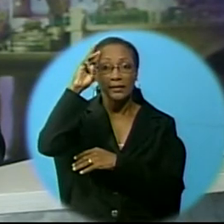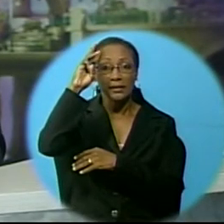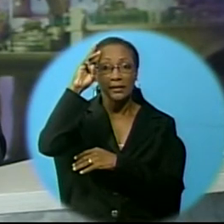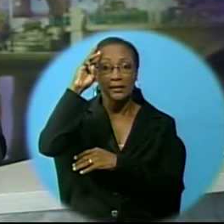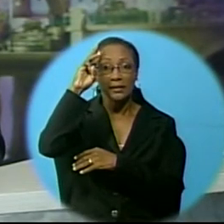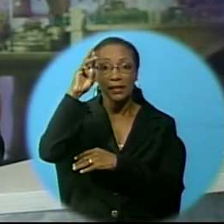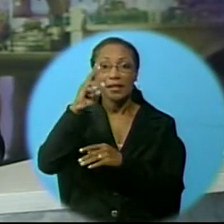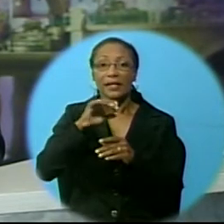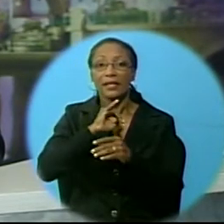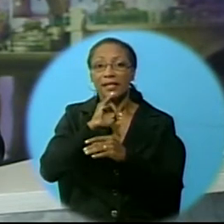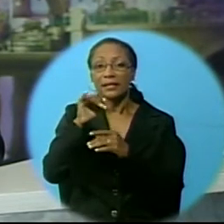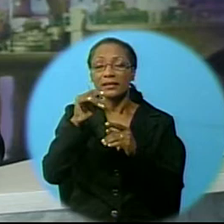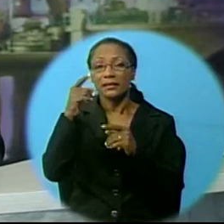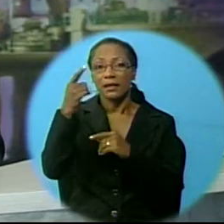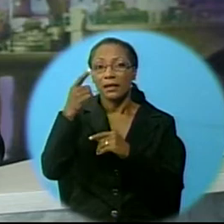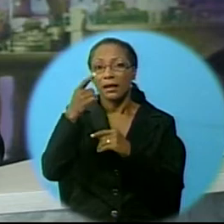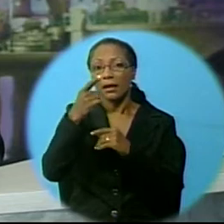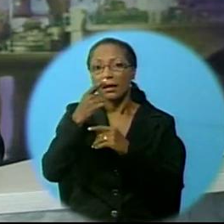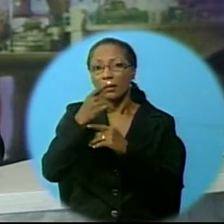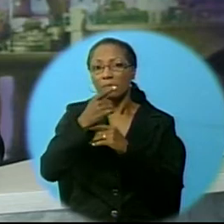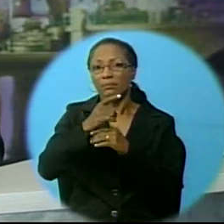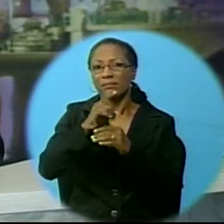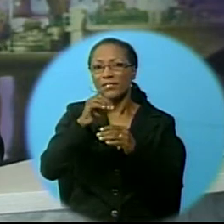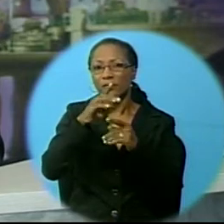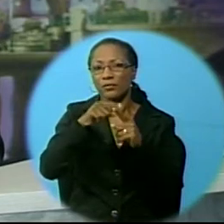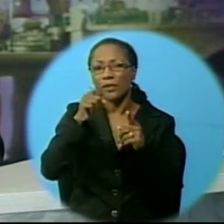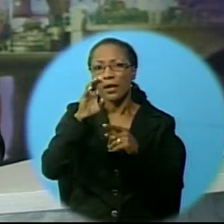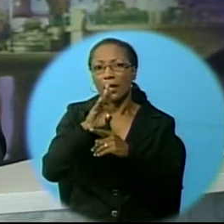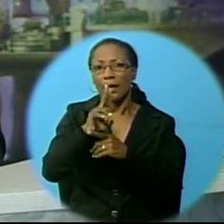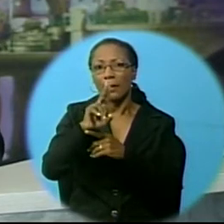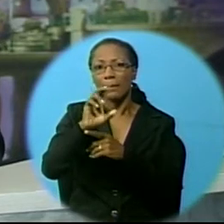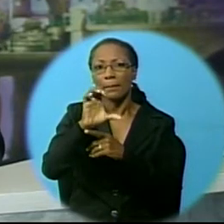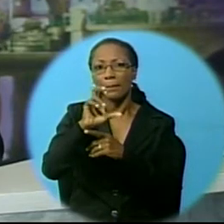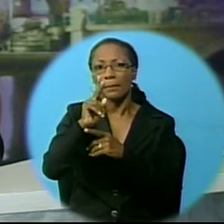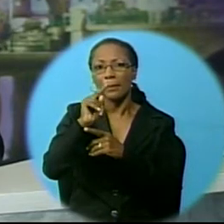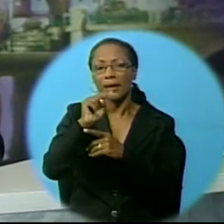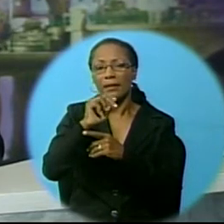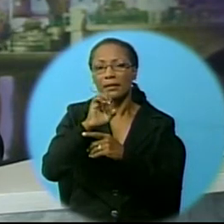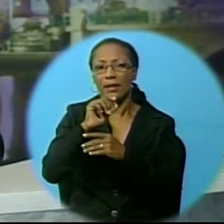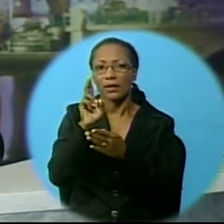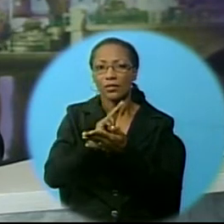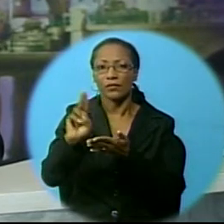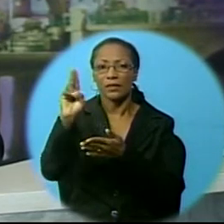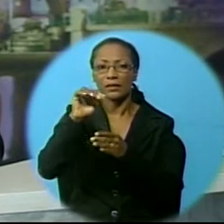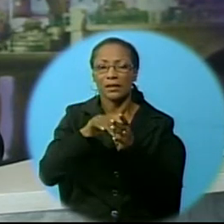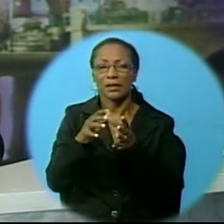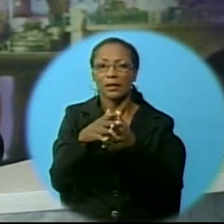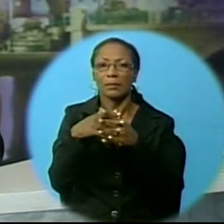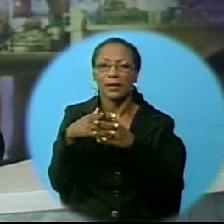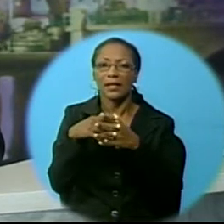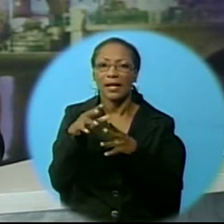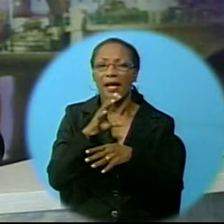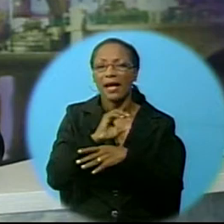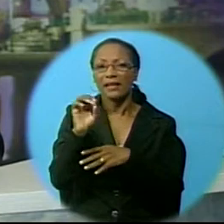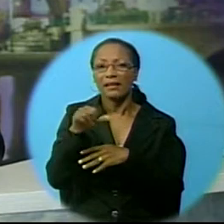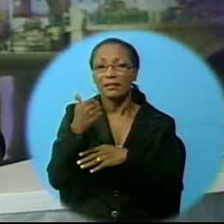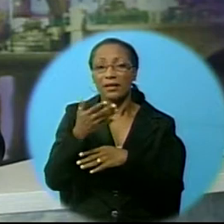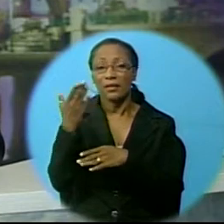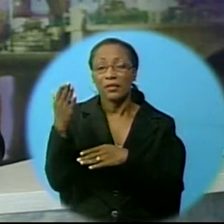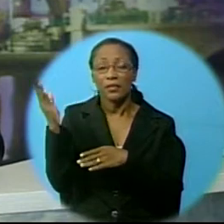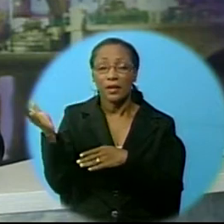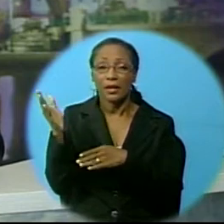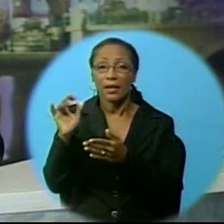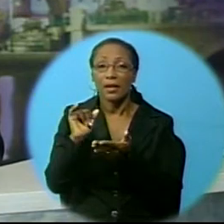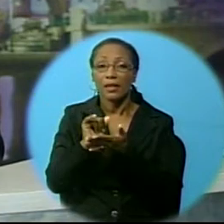of International Relations at Bucknell University in the U.S. He says another development that will affect Barbados is the move